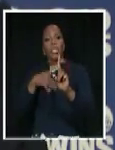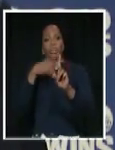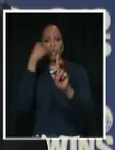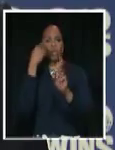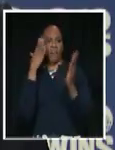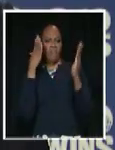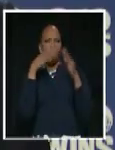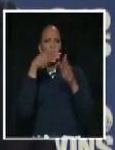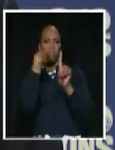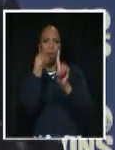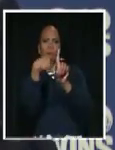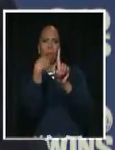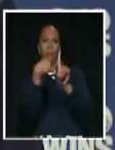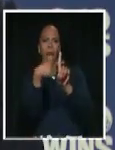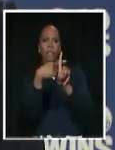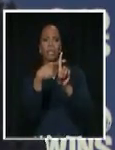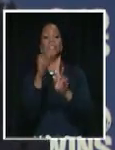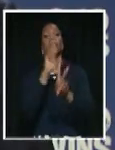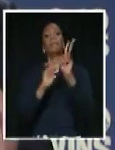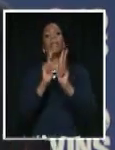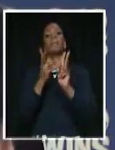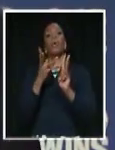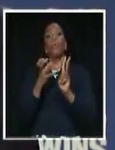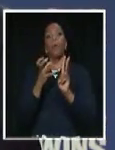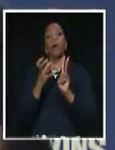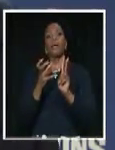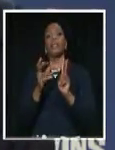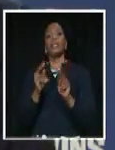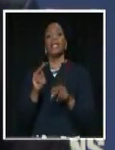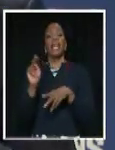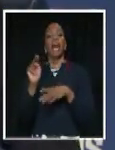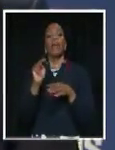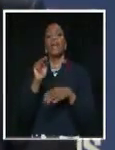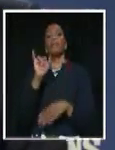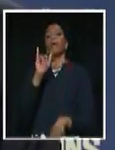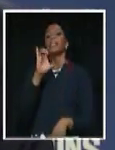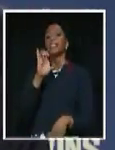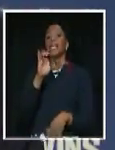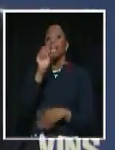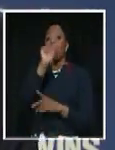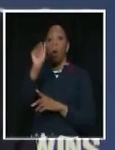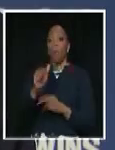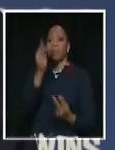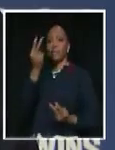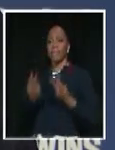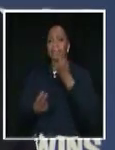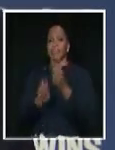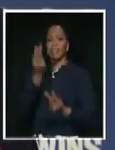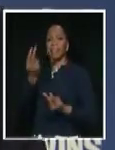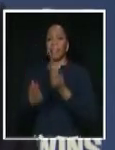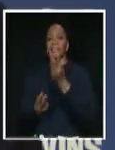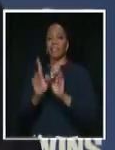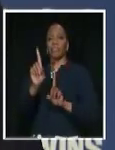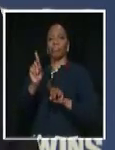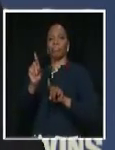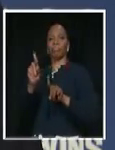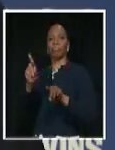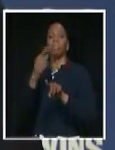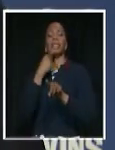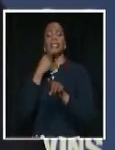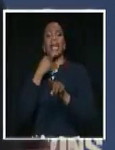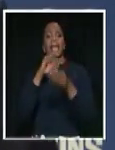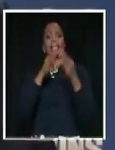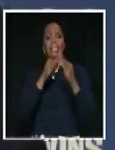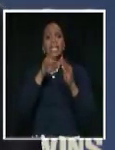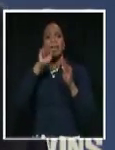that this is what the people want, and we can prevail upon Albany. You know, New York City has gone up to Albany many times and said, this is what our city